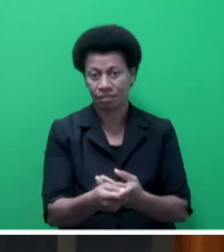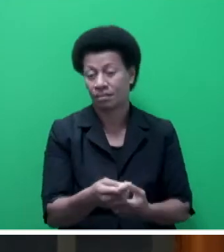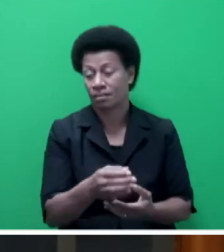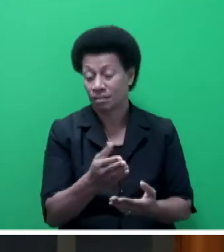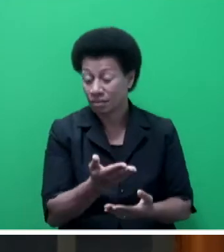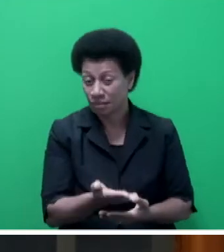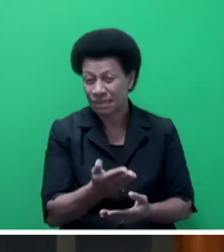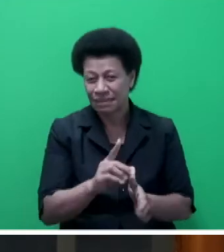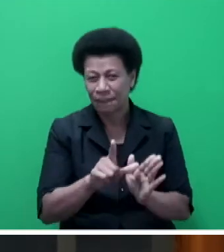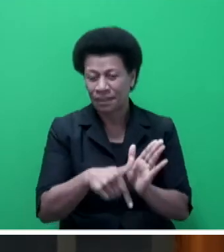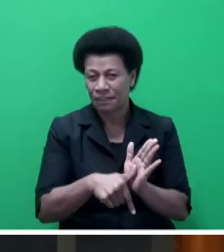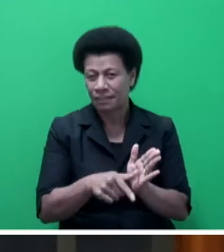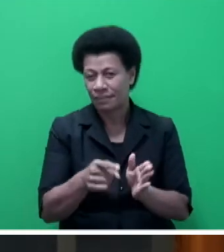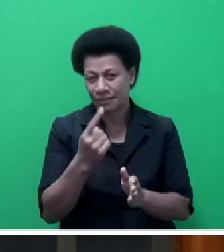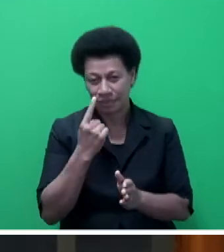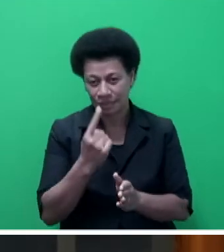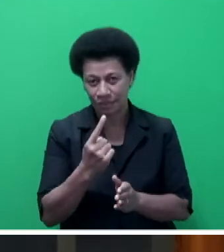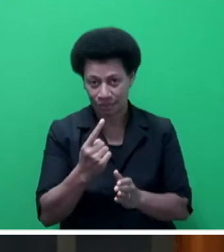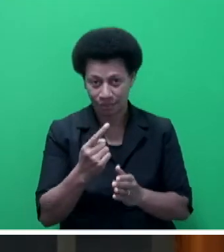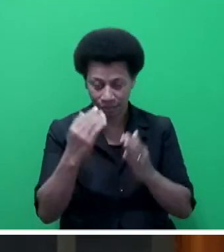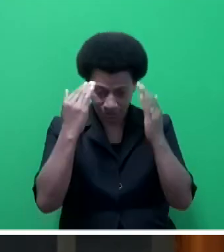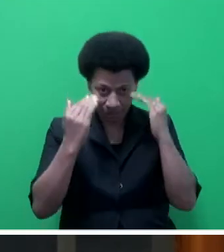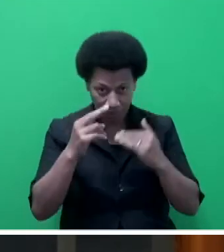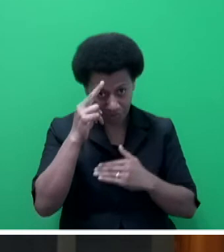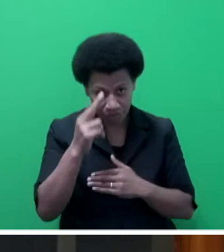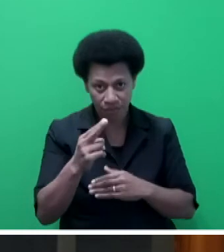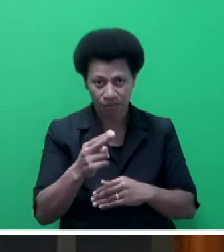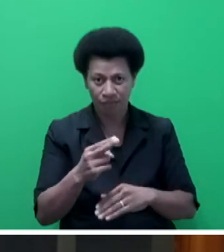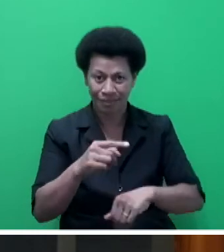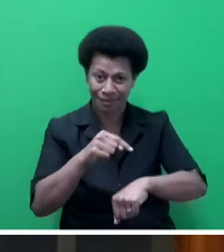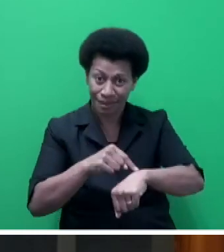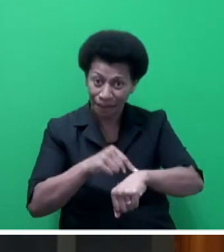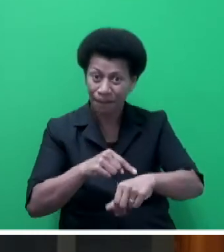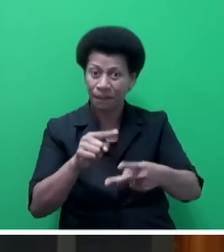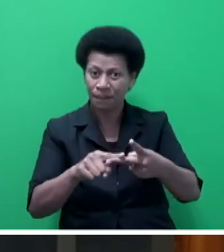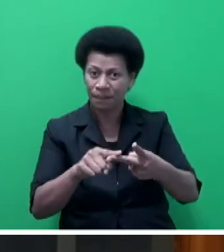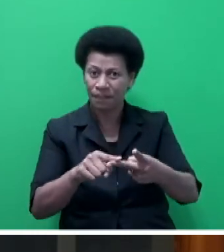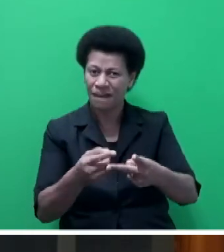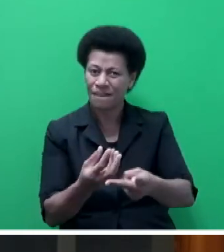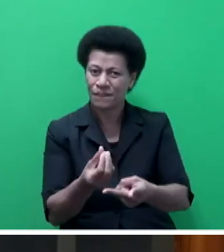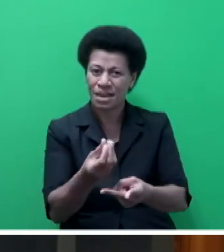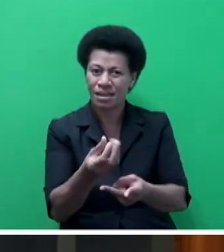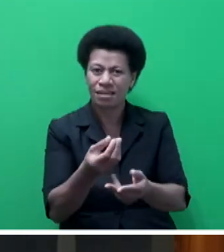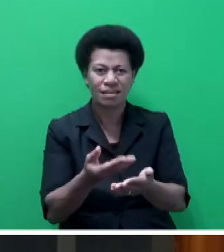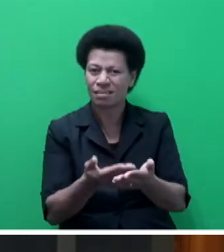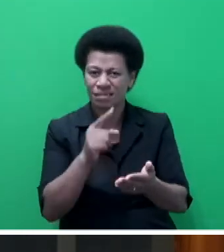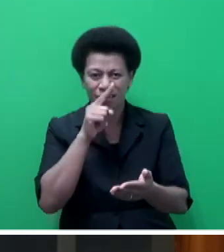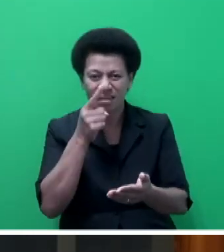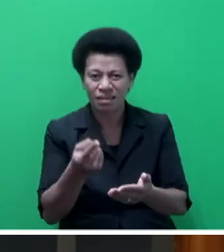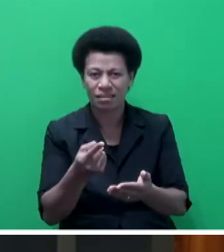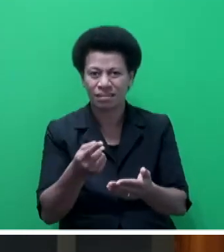that sometimes, Mr. Speaker says, finance and time do not allow rural youths to participate in